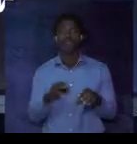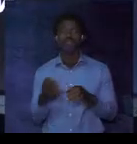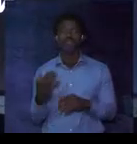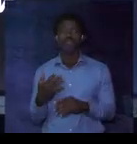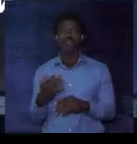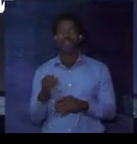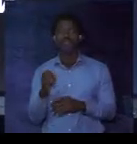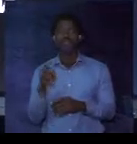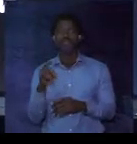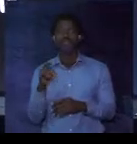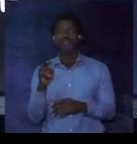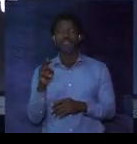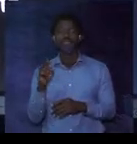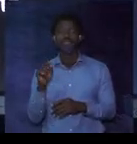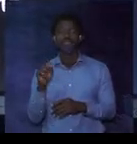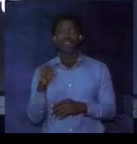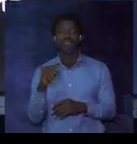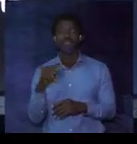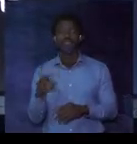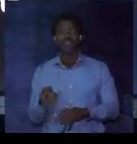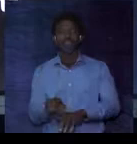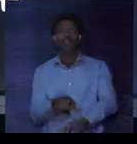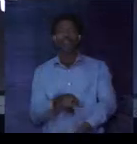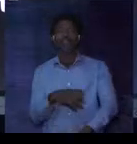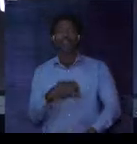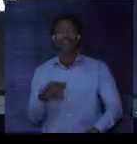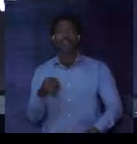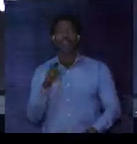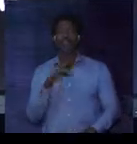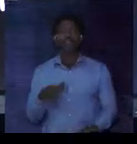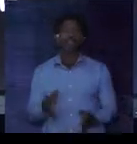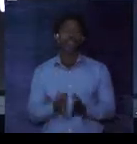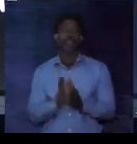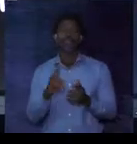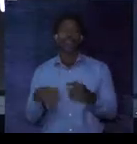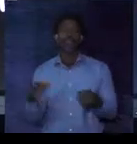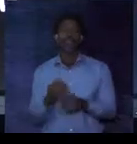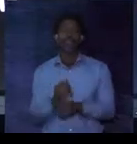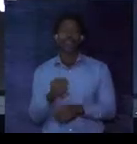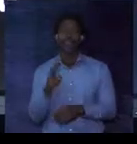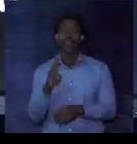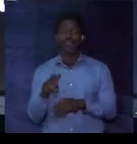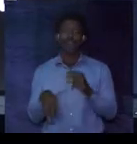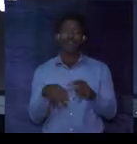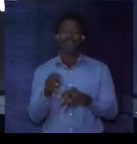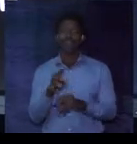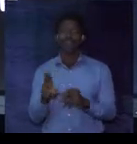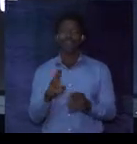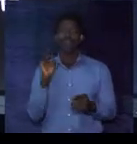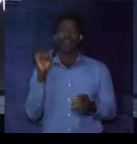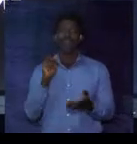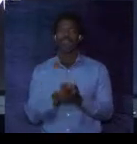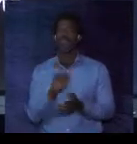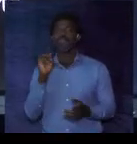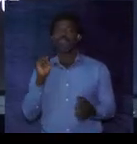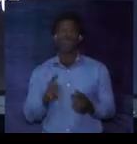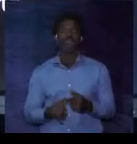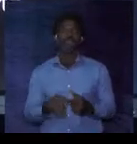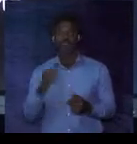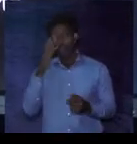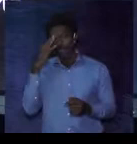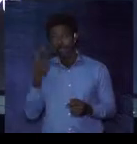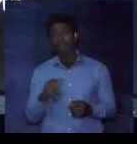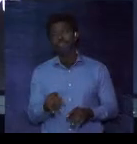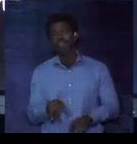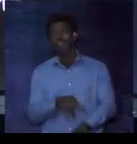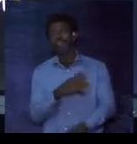estimation of length, and you were asked to take 2 steps as 1 meter and use that to estimate the length and